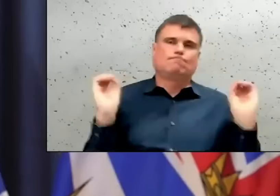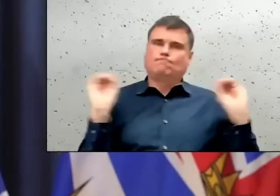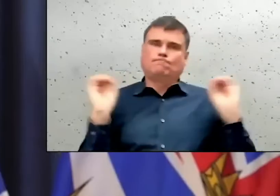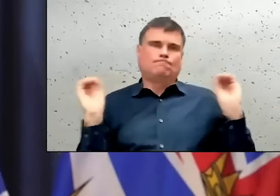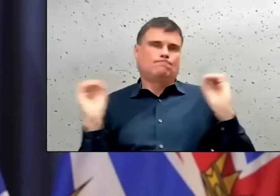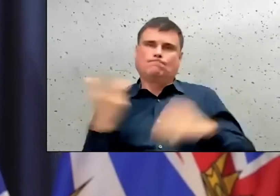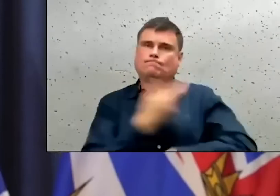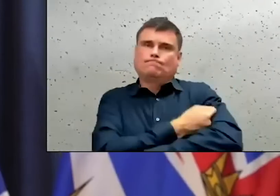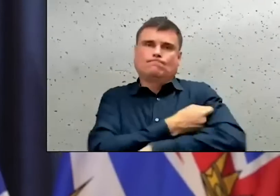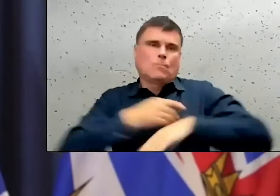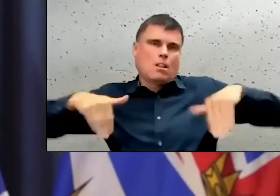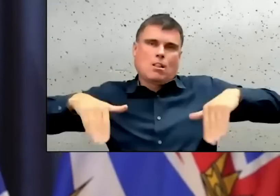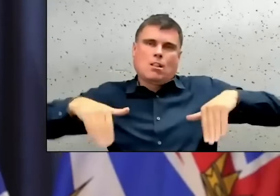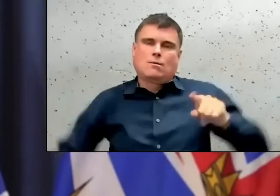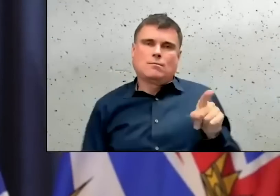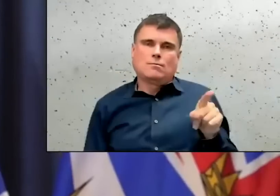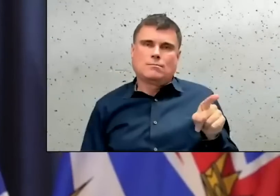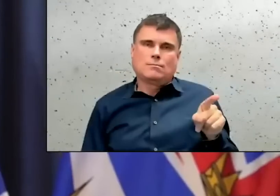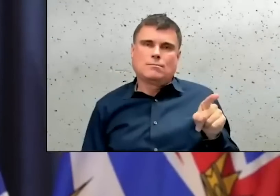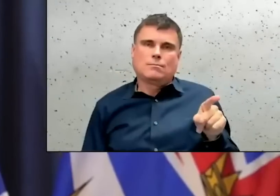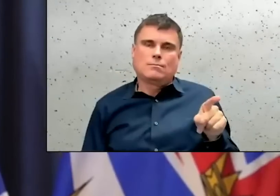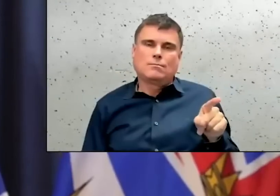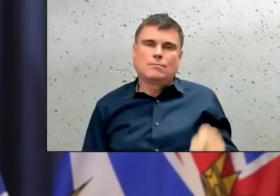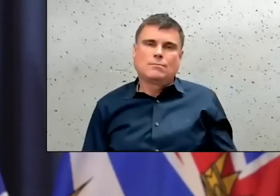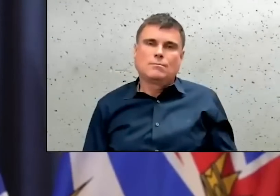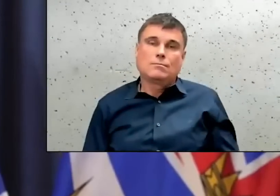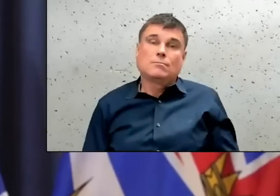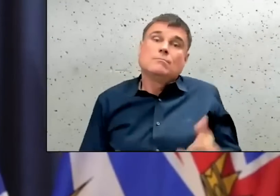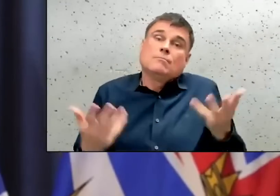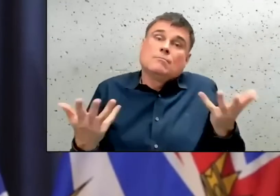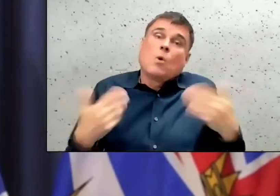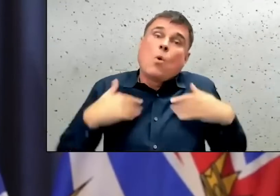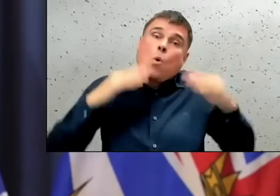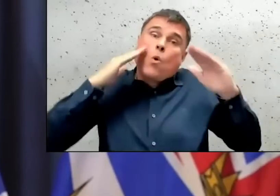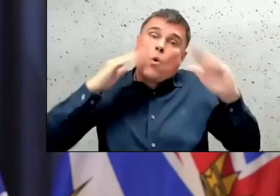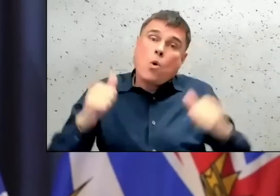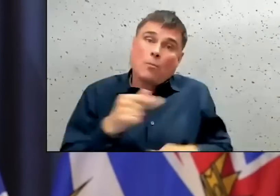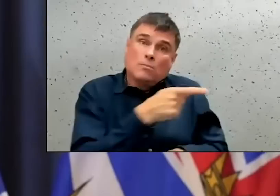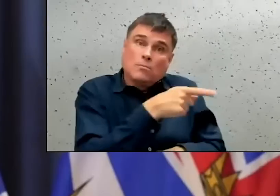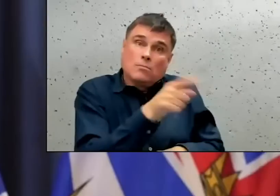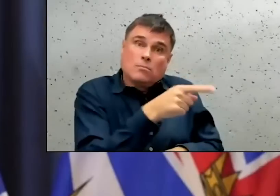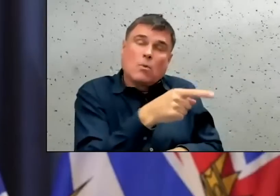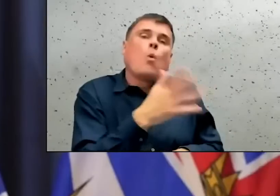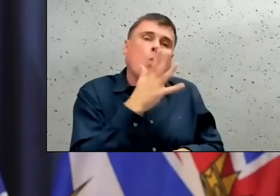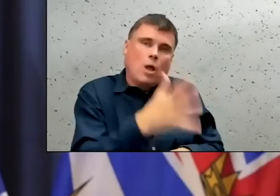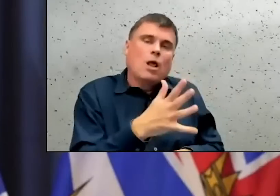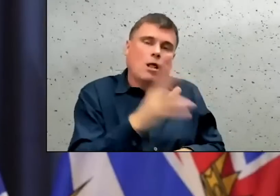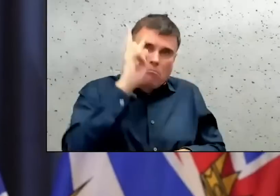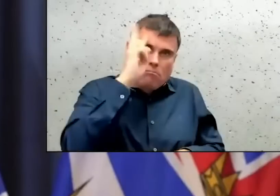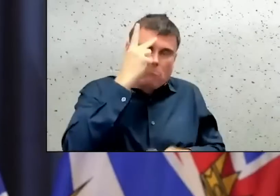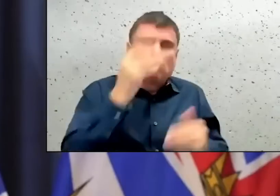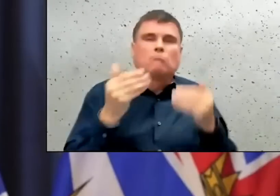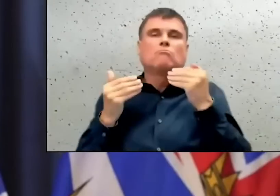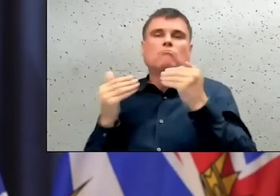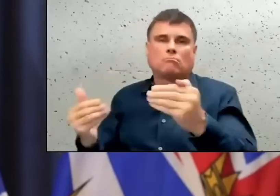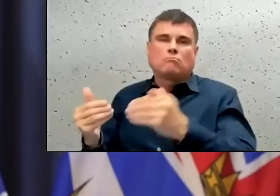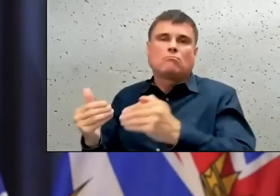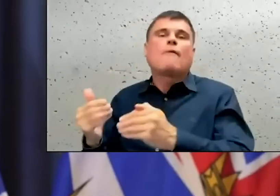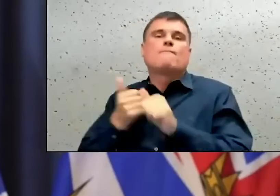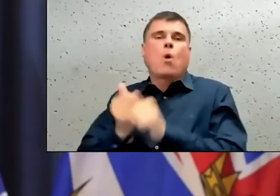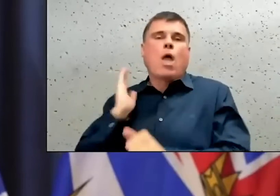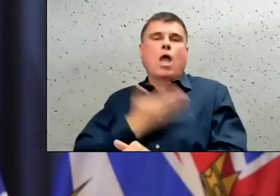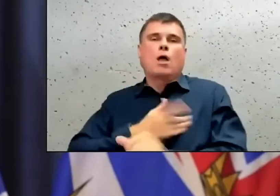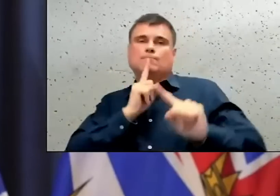we're hopeful, of course, that people will move to get vaccinated and comply with the upcoming order with respect